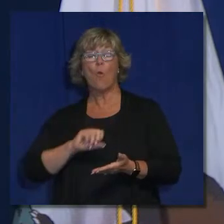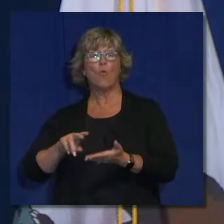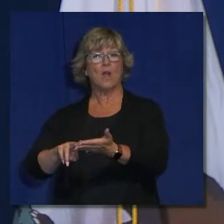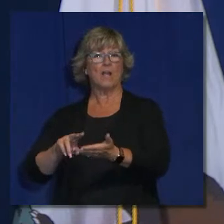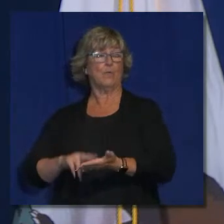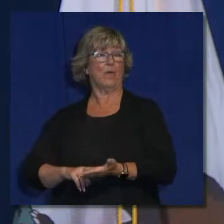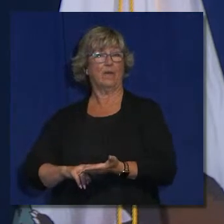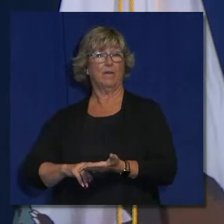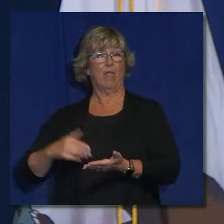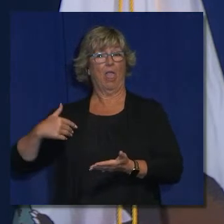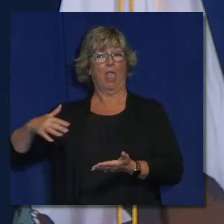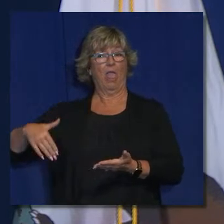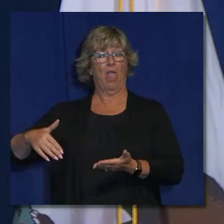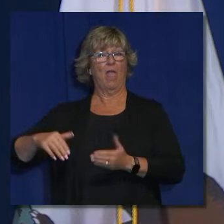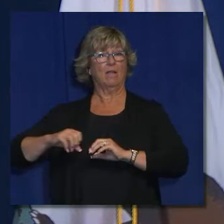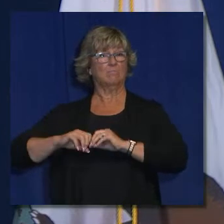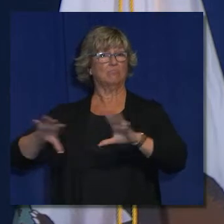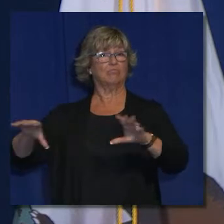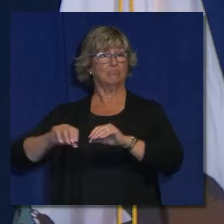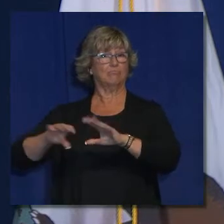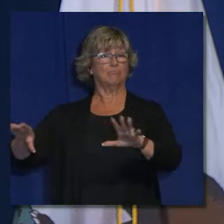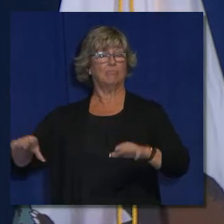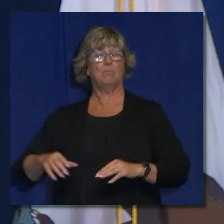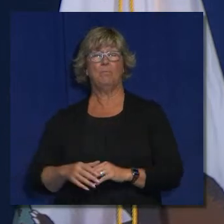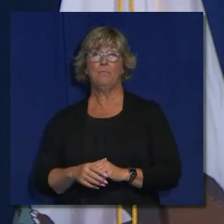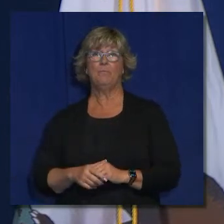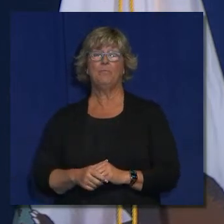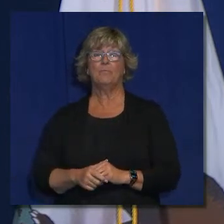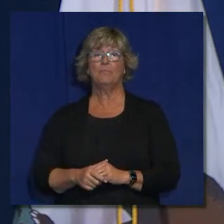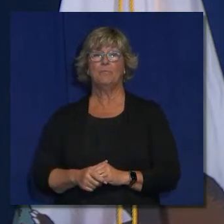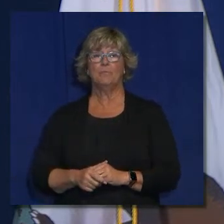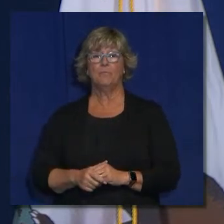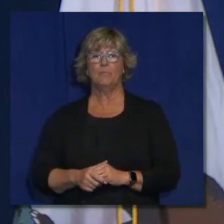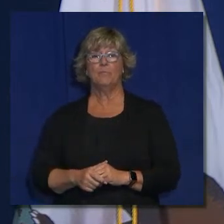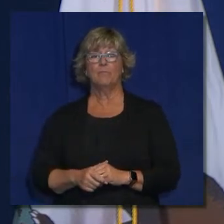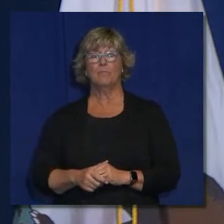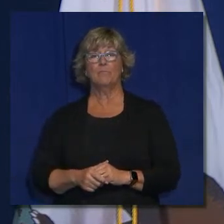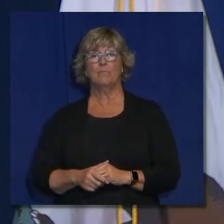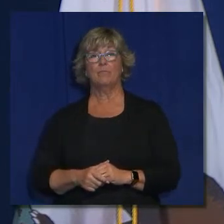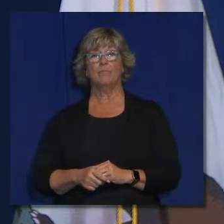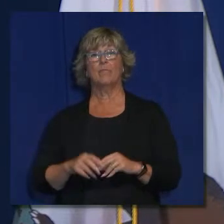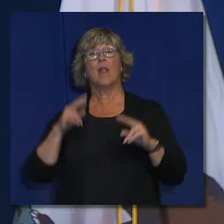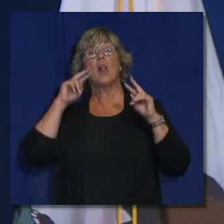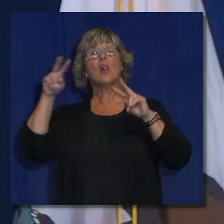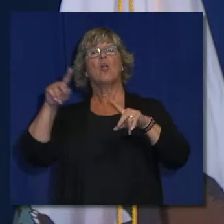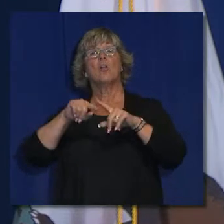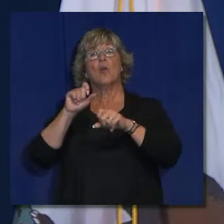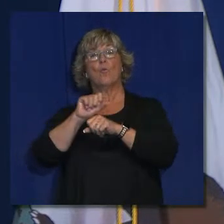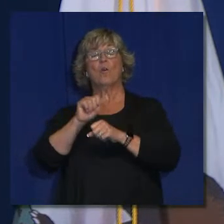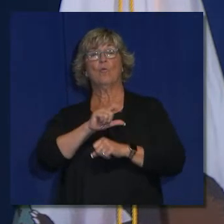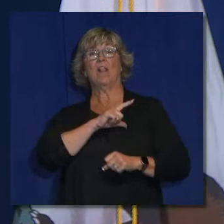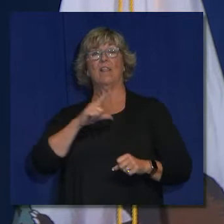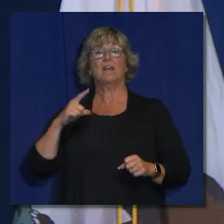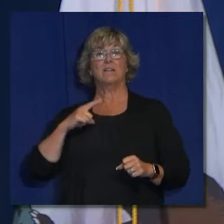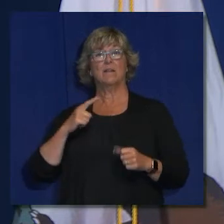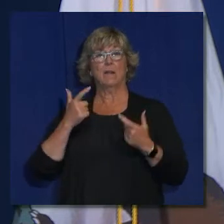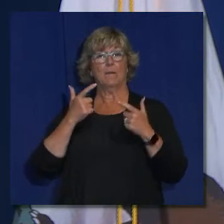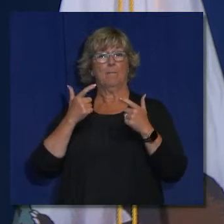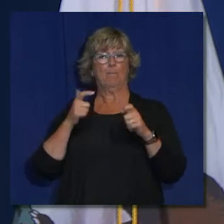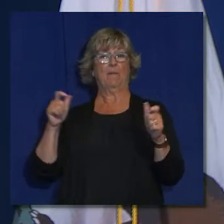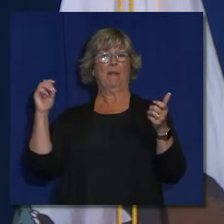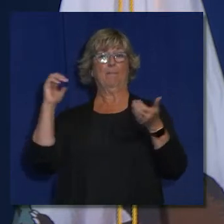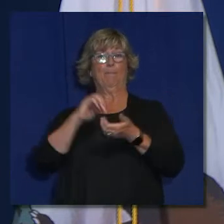haven't put out in some time. And I look forward to working with the legislature. Has been a great partner in